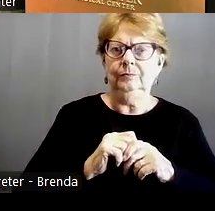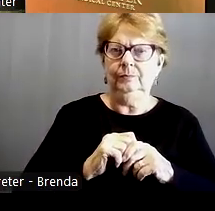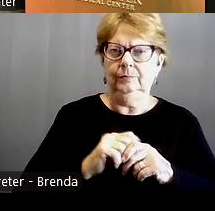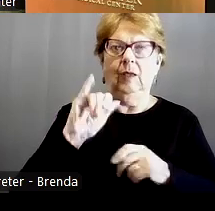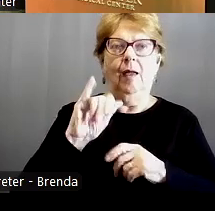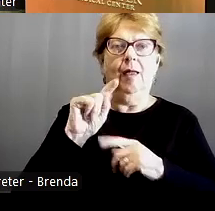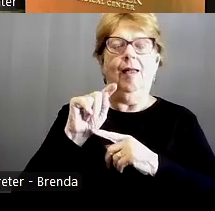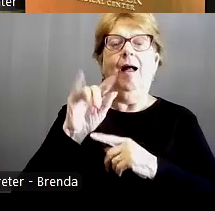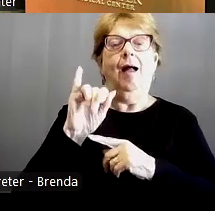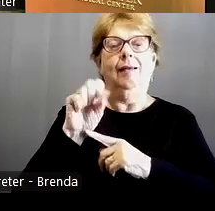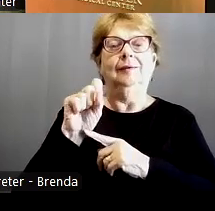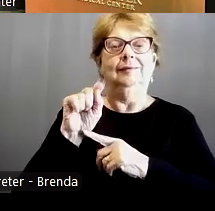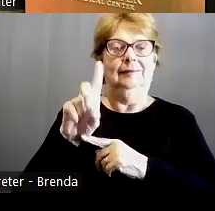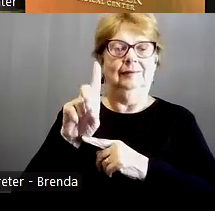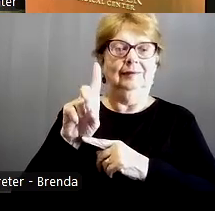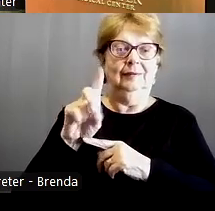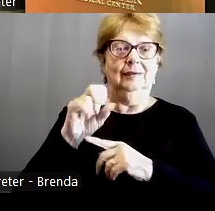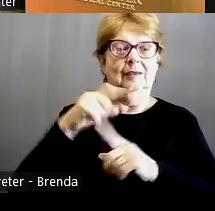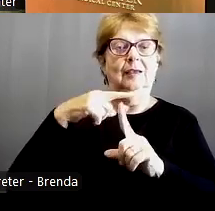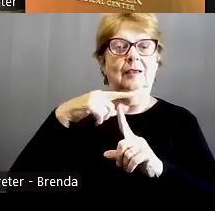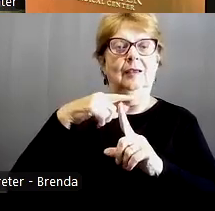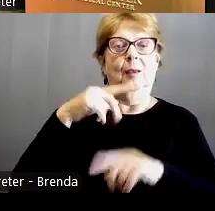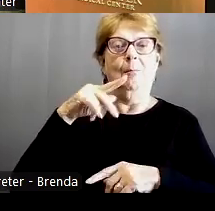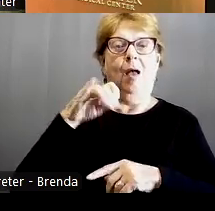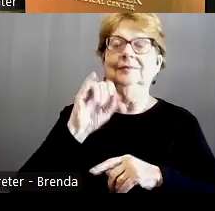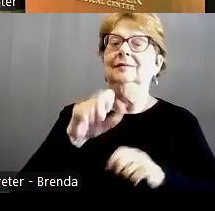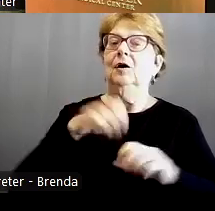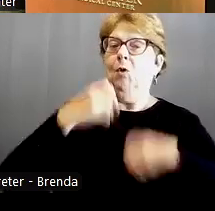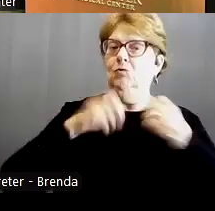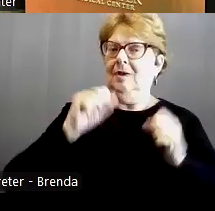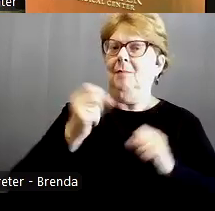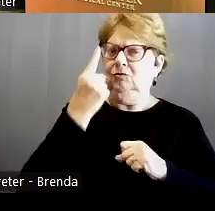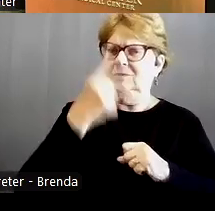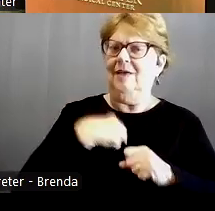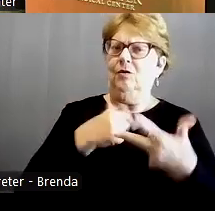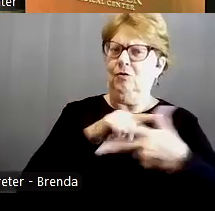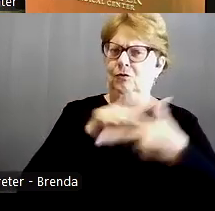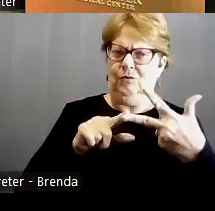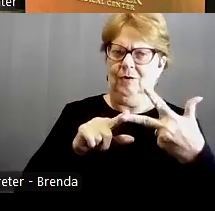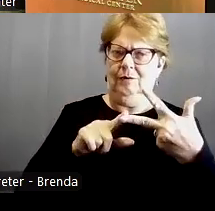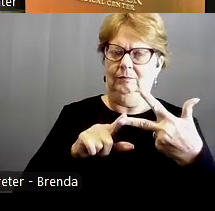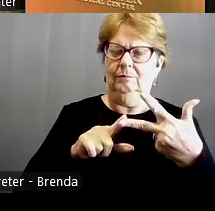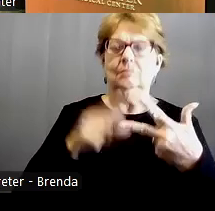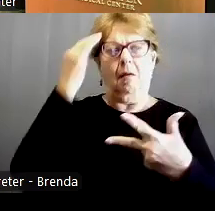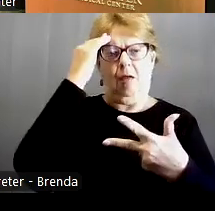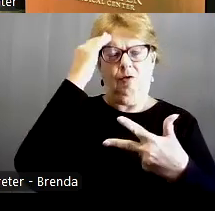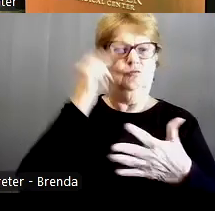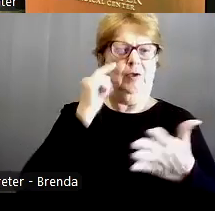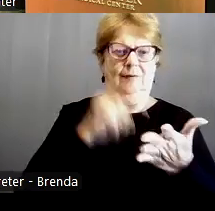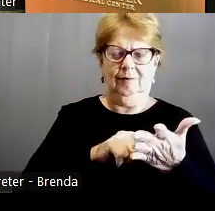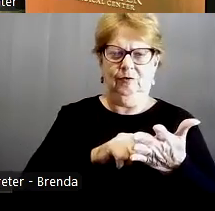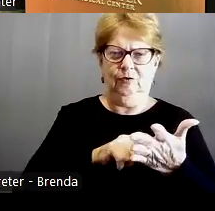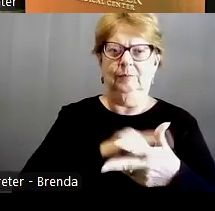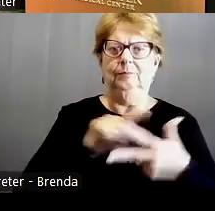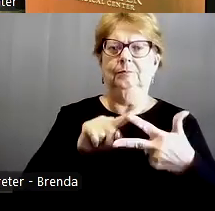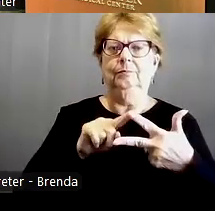ISTDP posits that emotions can be understood as having three principal components: conscious recognition,